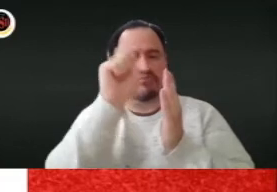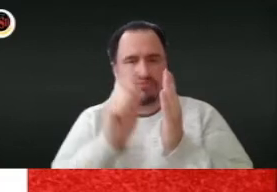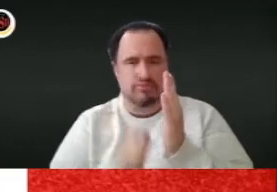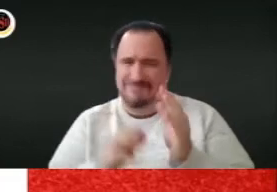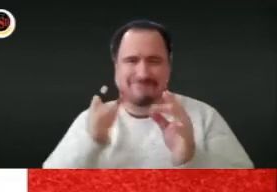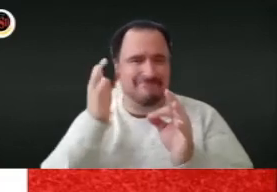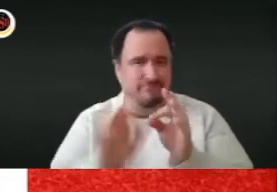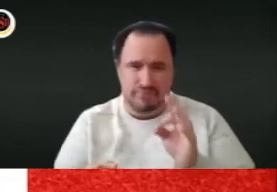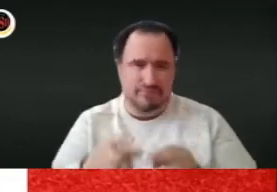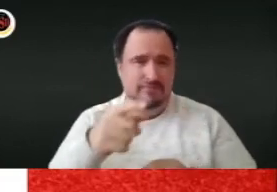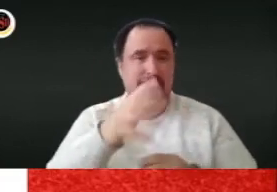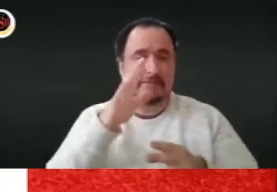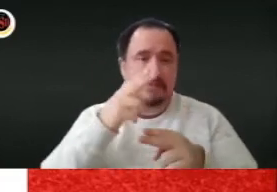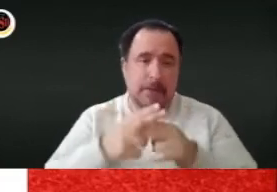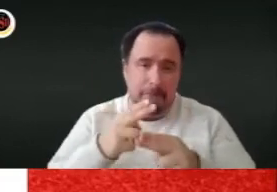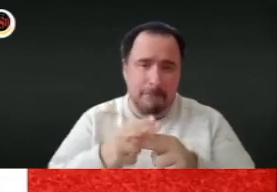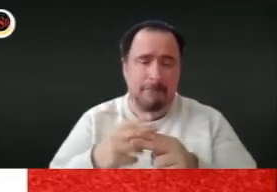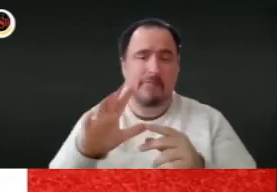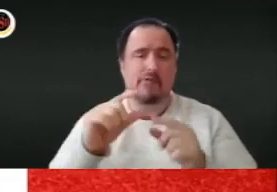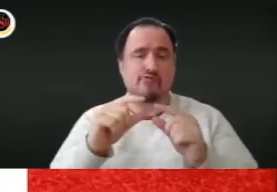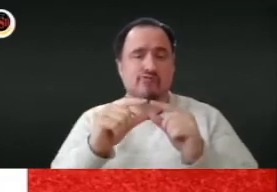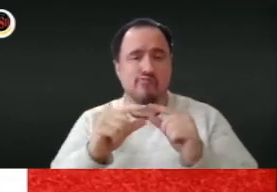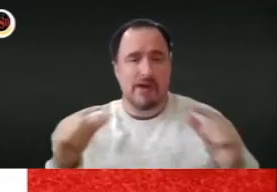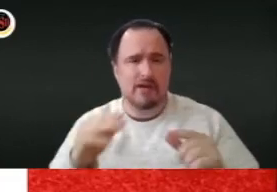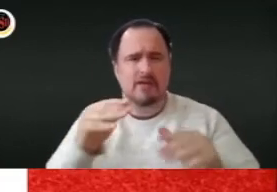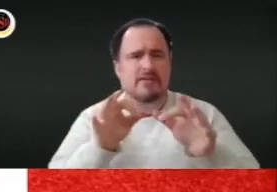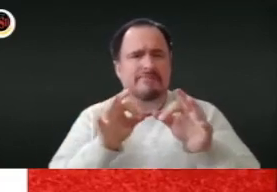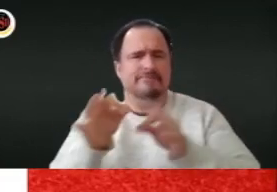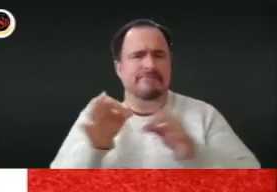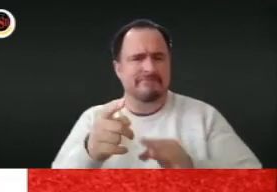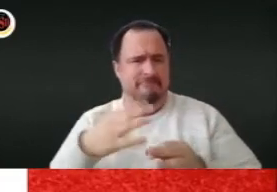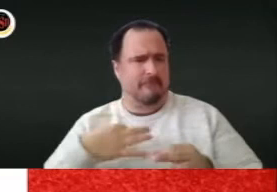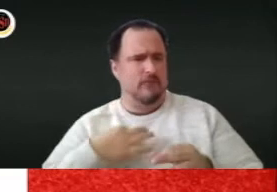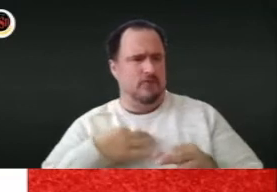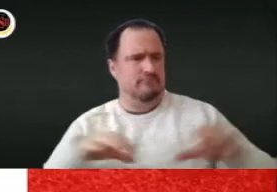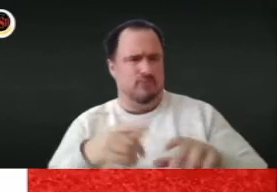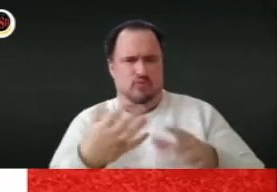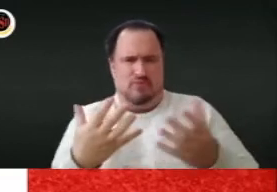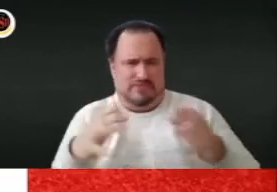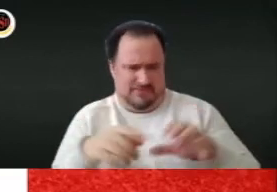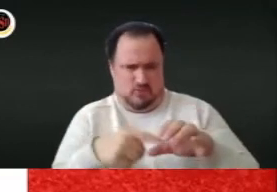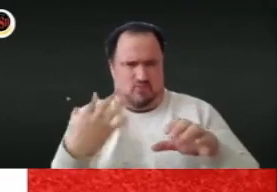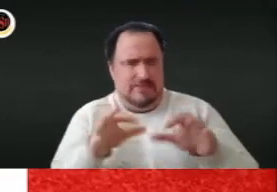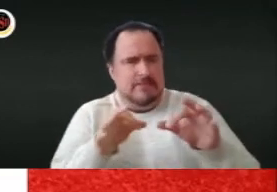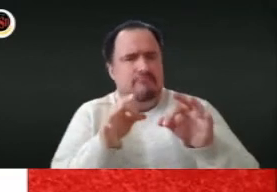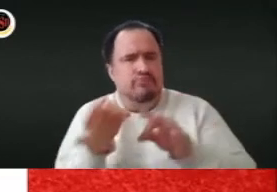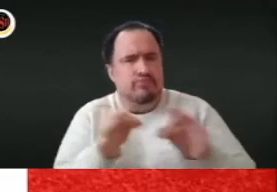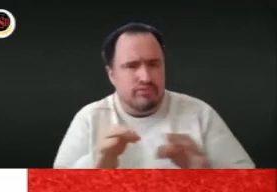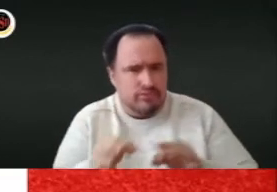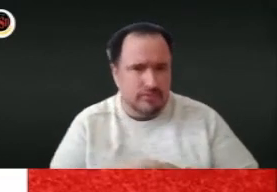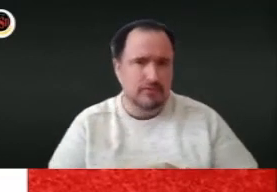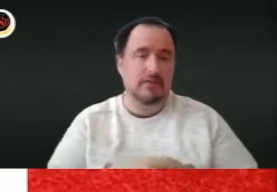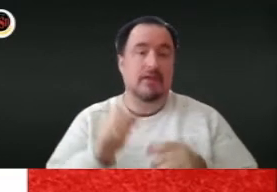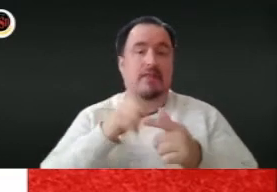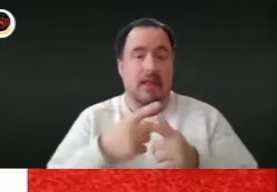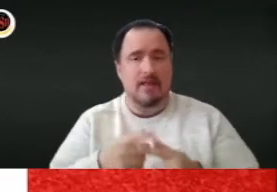So it's simple. You fill out the top part, your name, your grade, explain what your activity is that you will